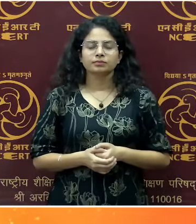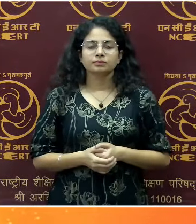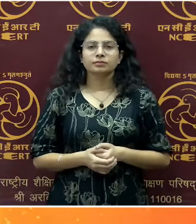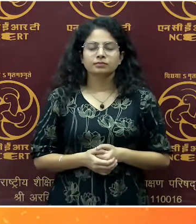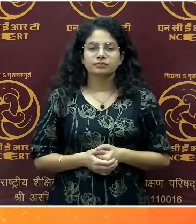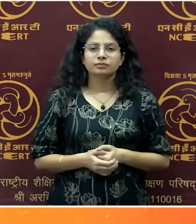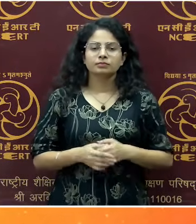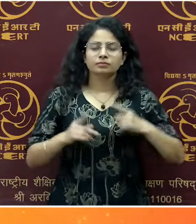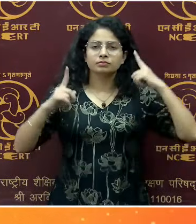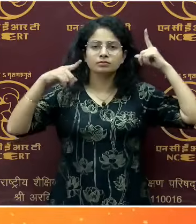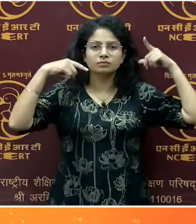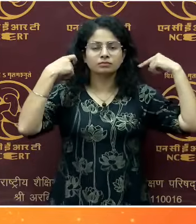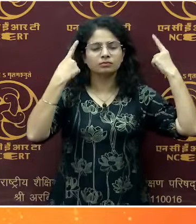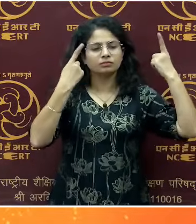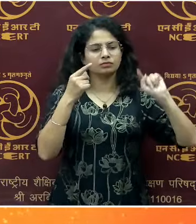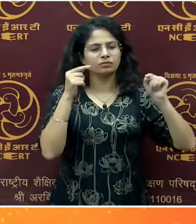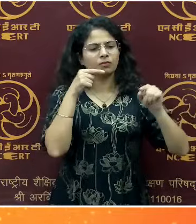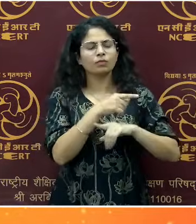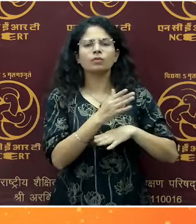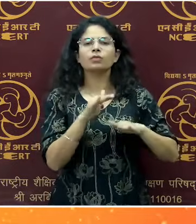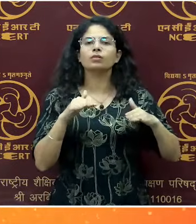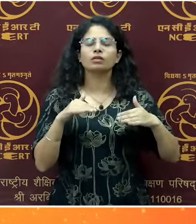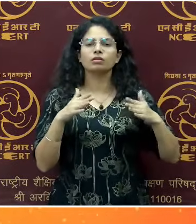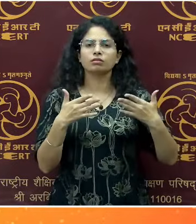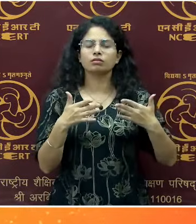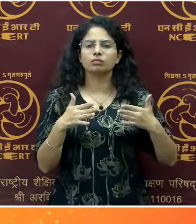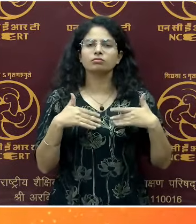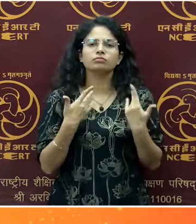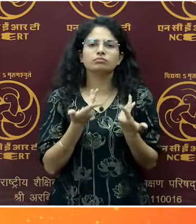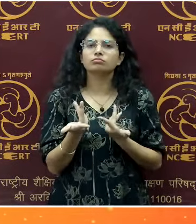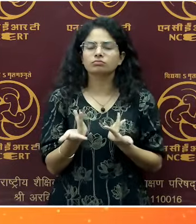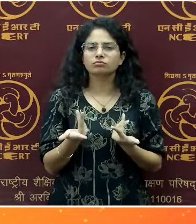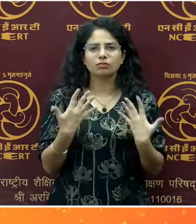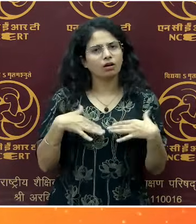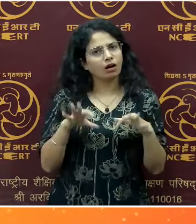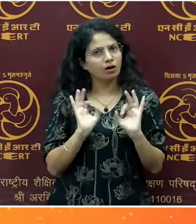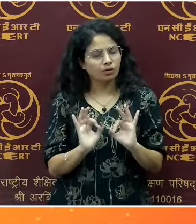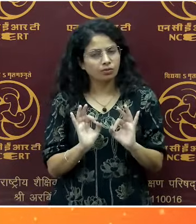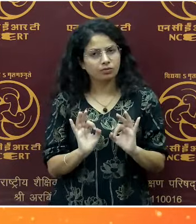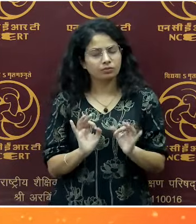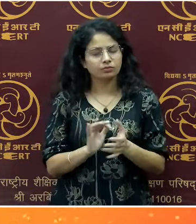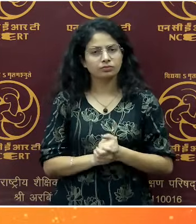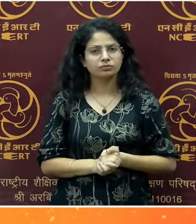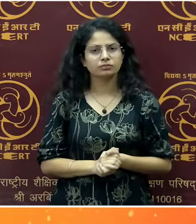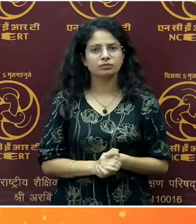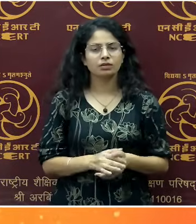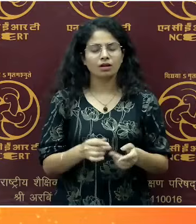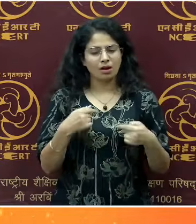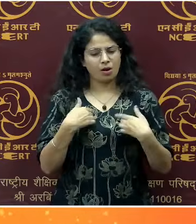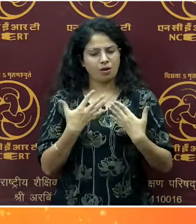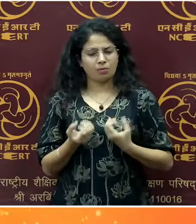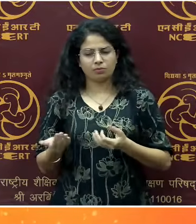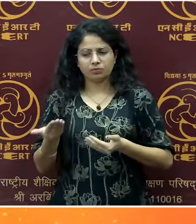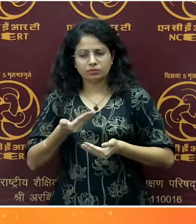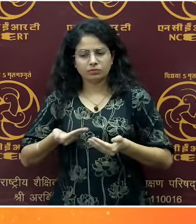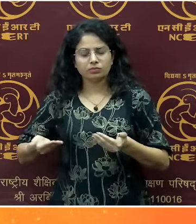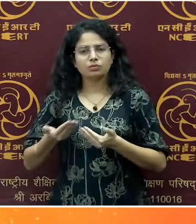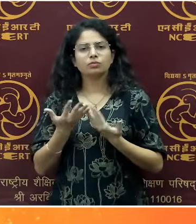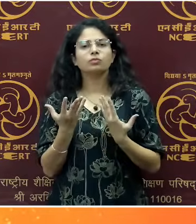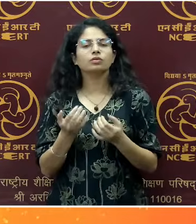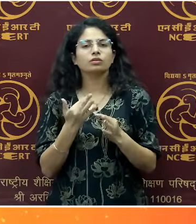Dear stag, how are you? Asked a deer. Too weak to come down and meet you all, replied the